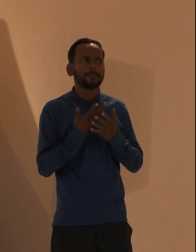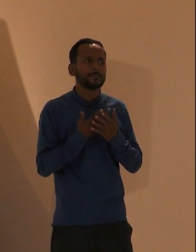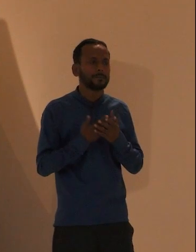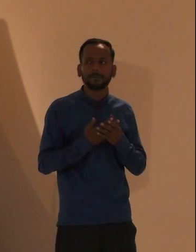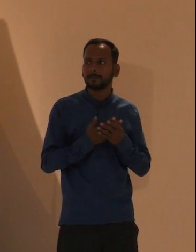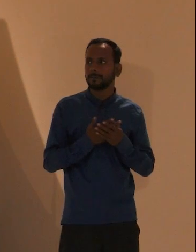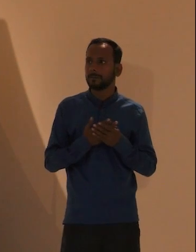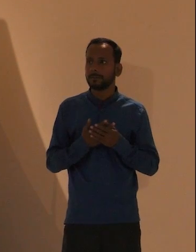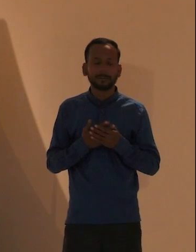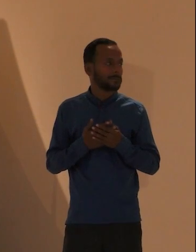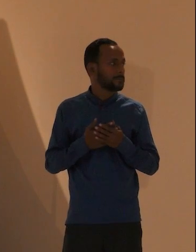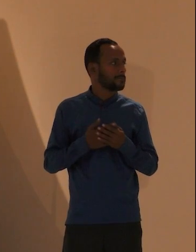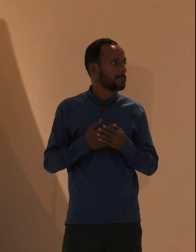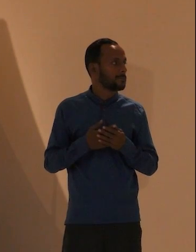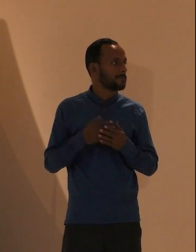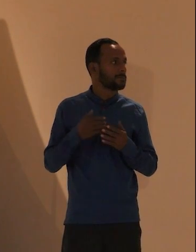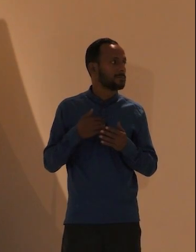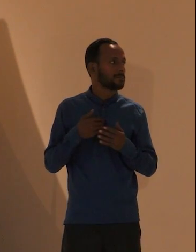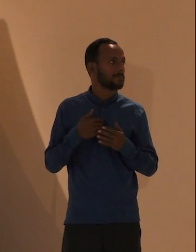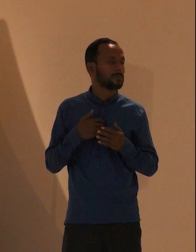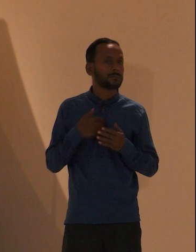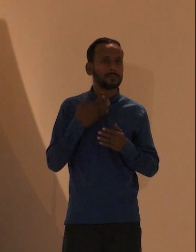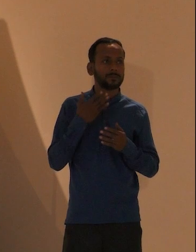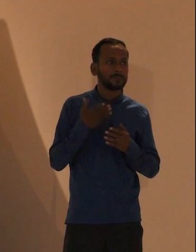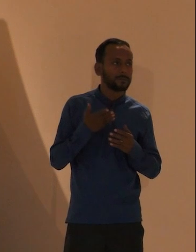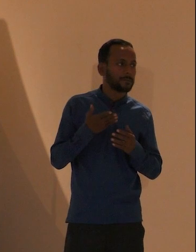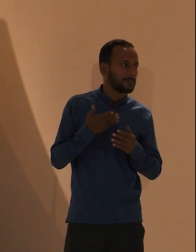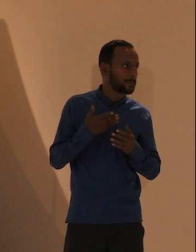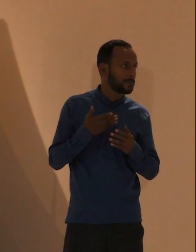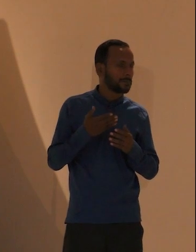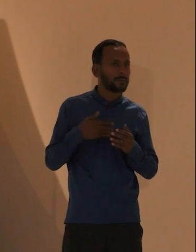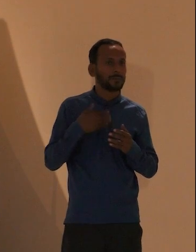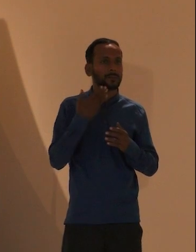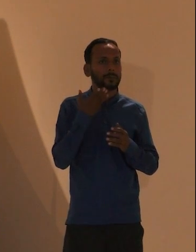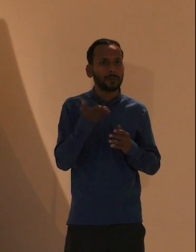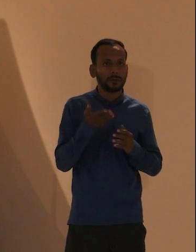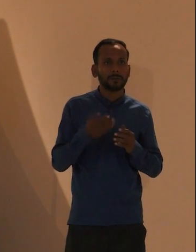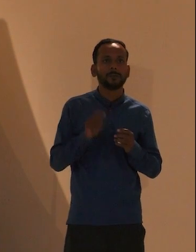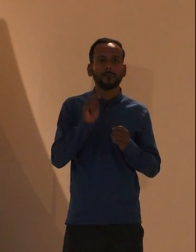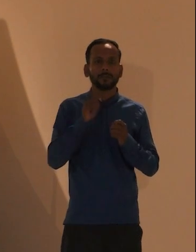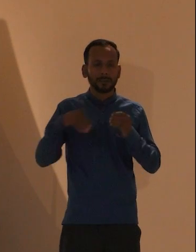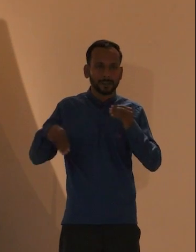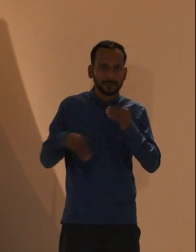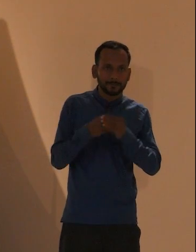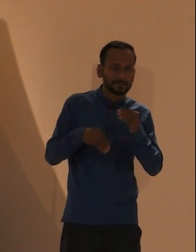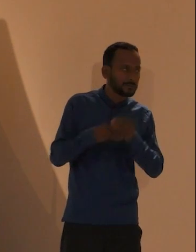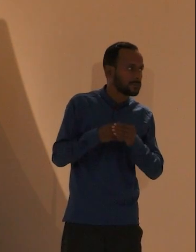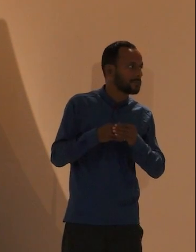I don't want to say that this is our version of the present engagement with the removal of